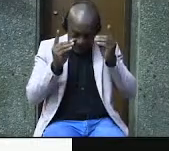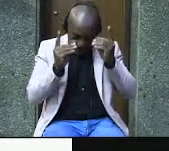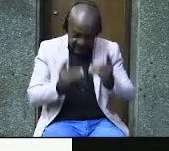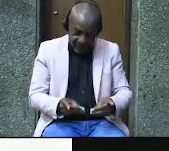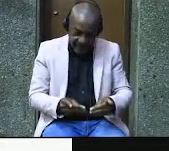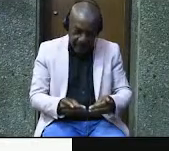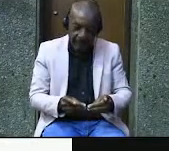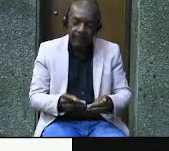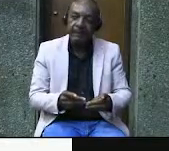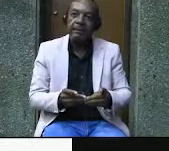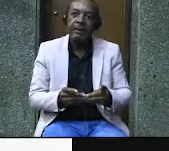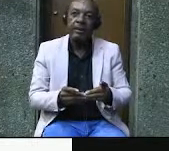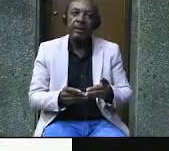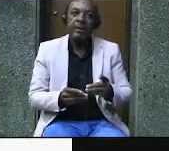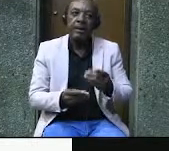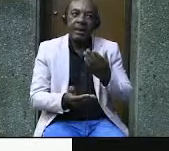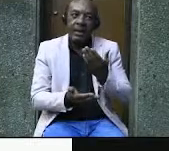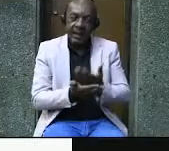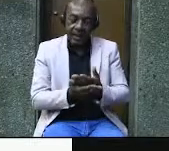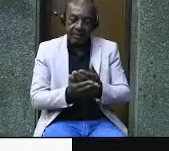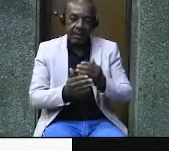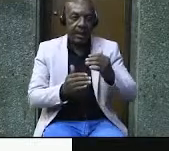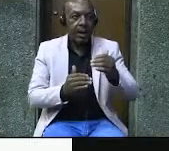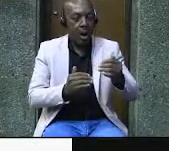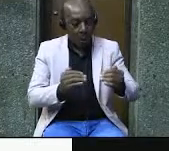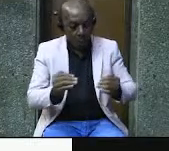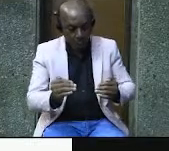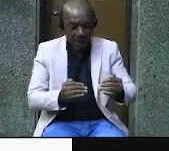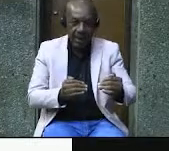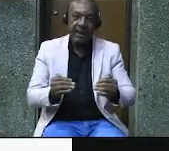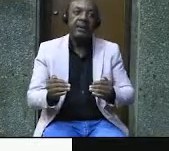that authorizes that